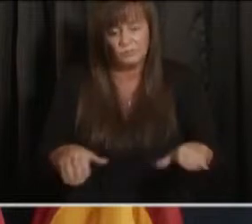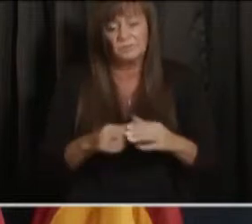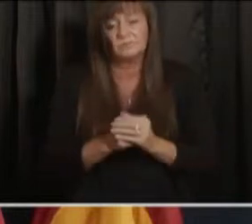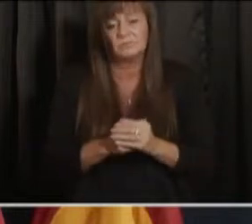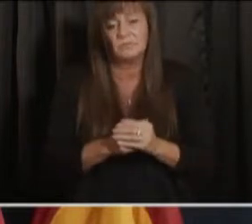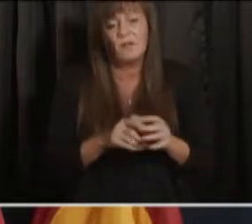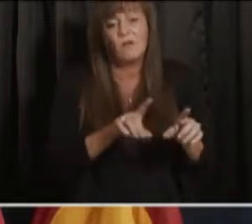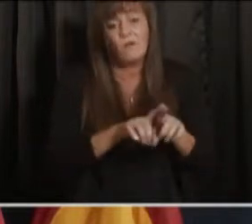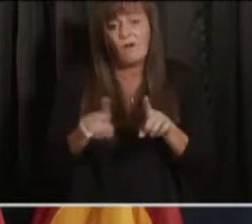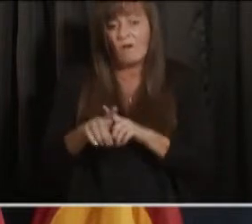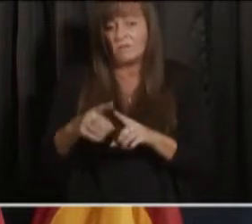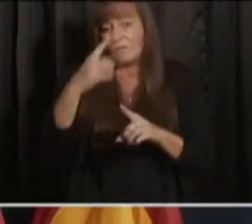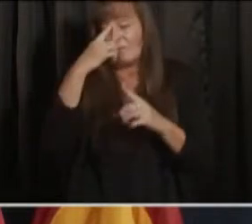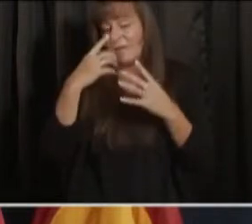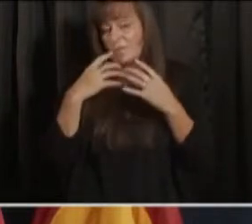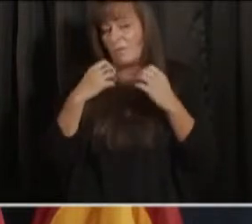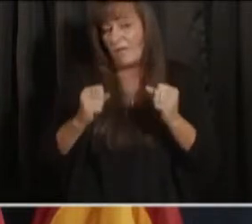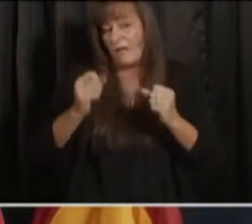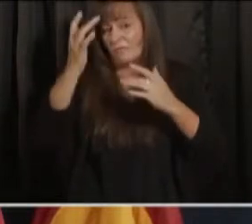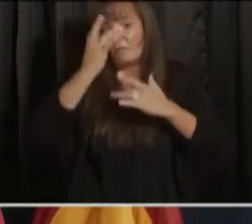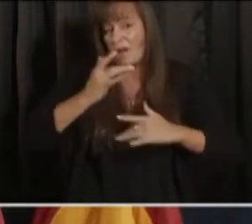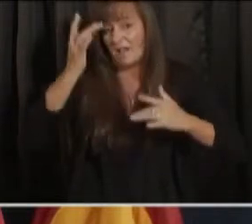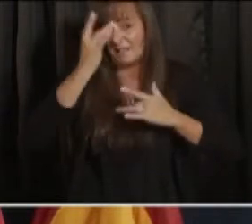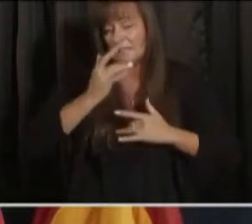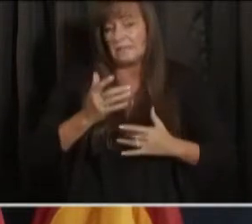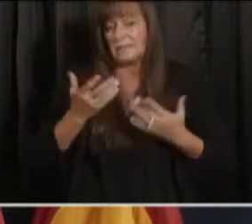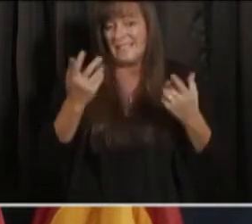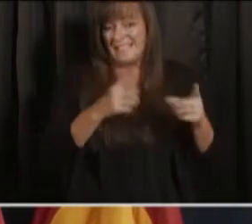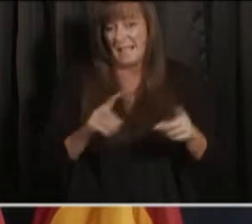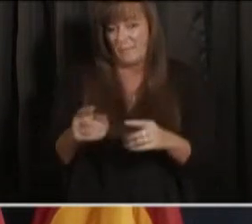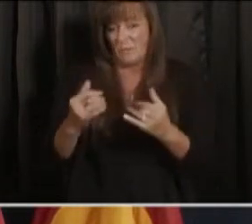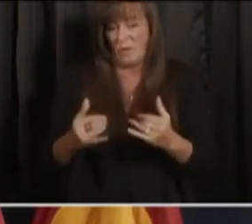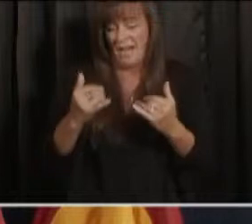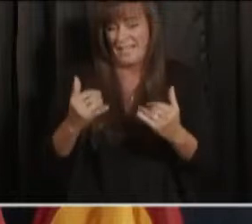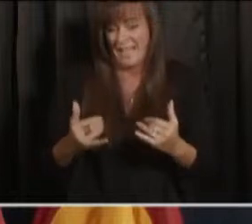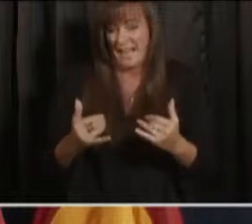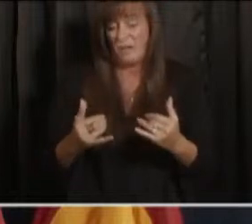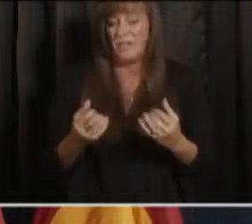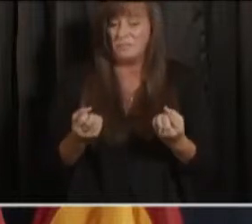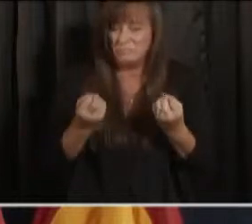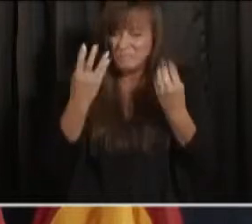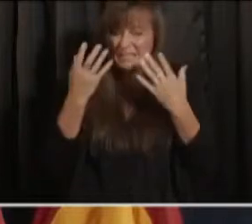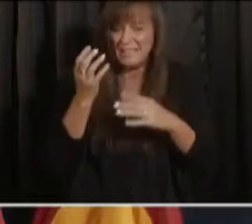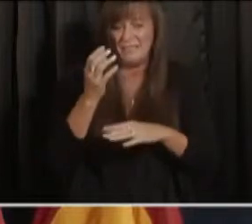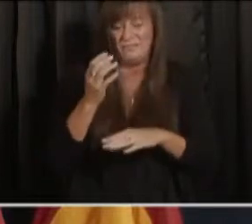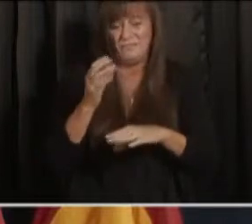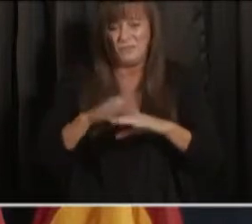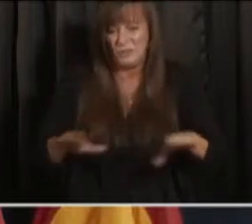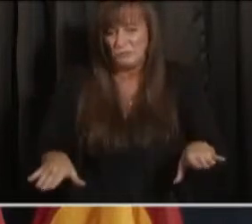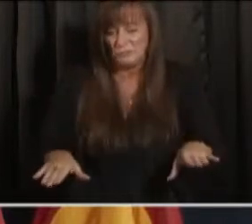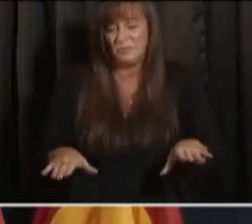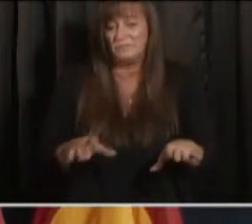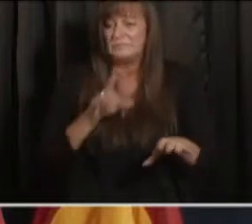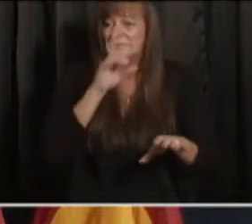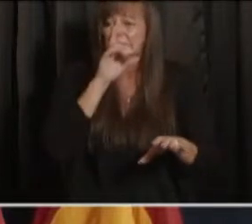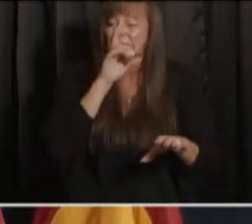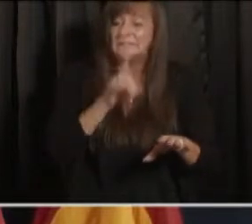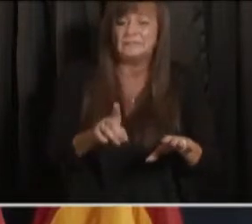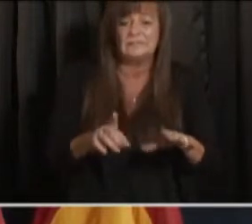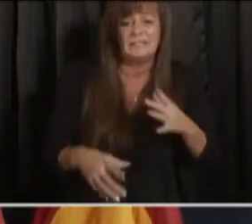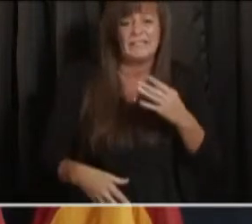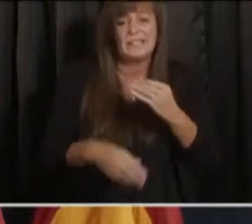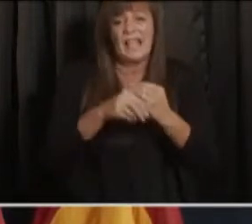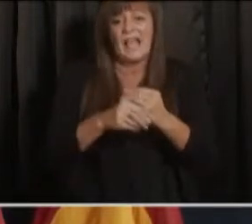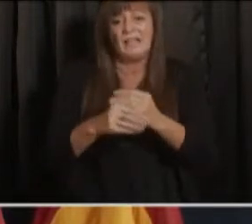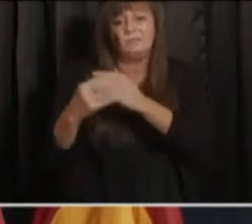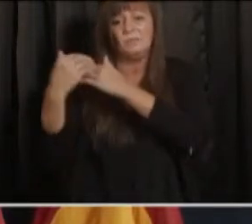Additionally, the mental health crisis that is occurring in far too many of Colorado's kids has really created an added